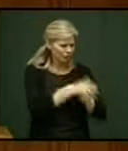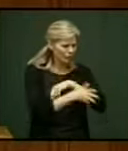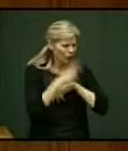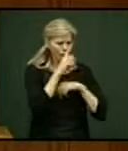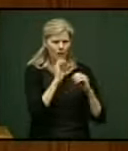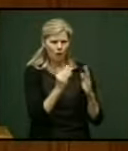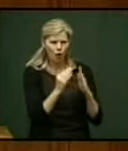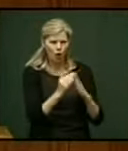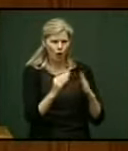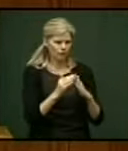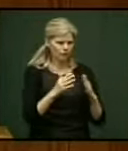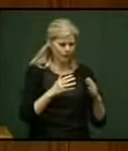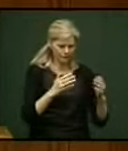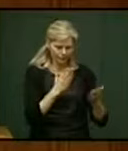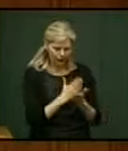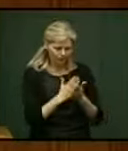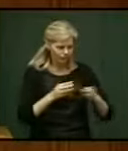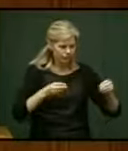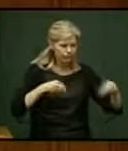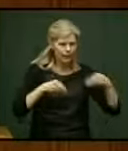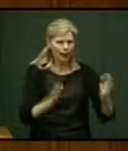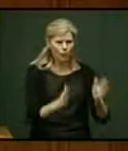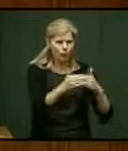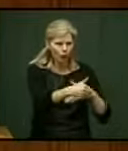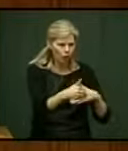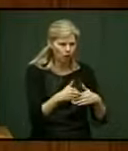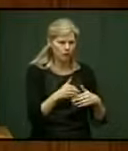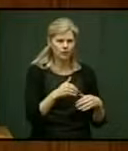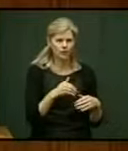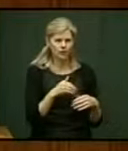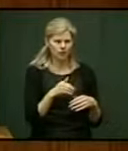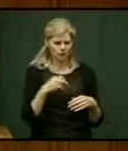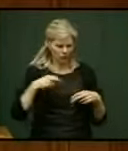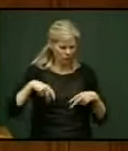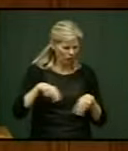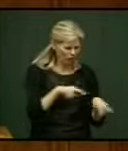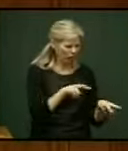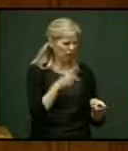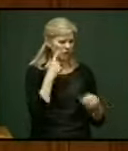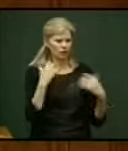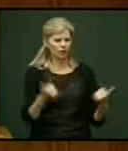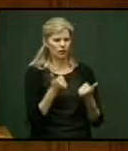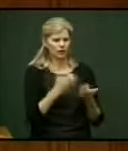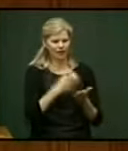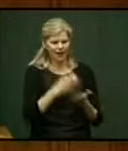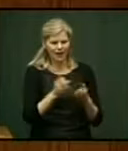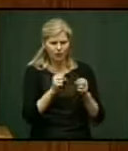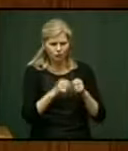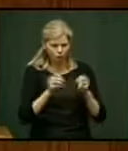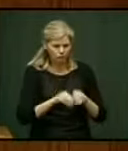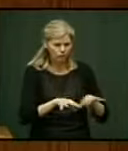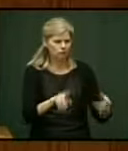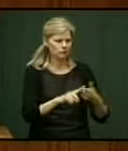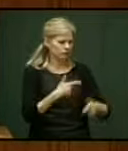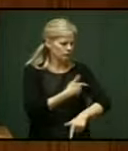sandwiches and carefully walked around broken glass, hypodermic needles, and rubbish that covered the footpaths. We